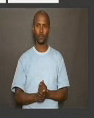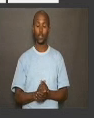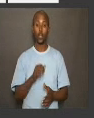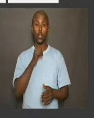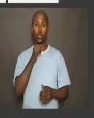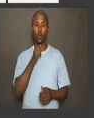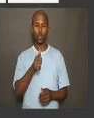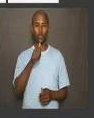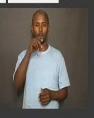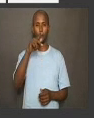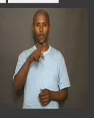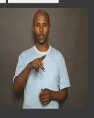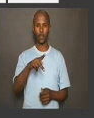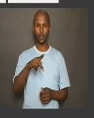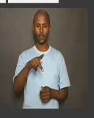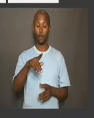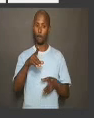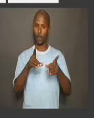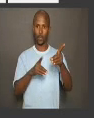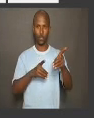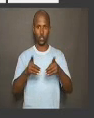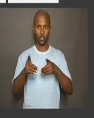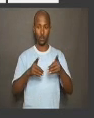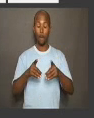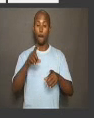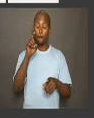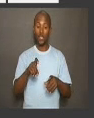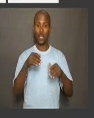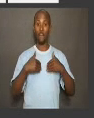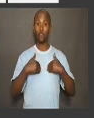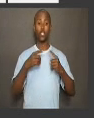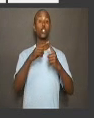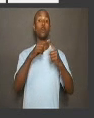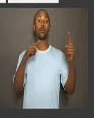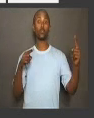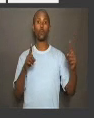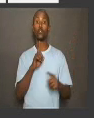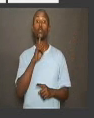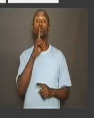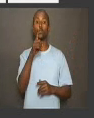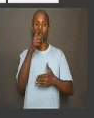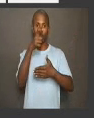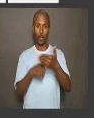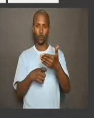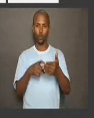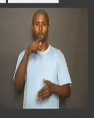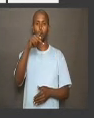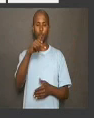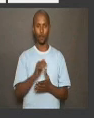Not P, by definition, must have the opposite truth value as